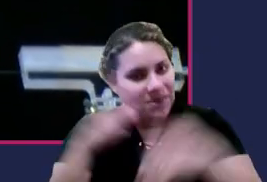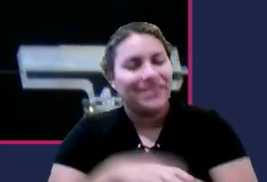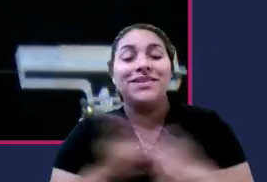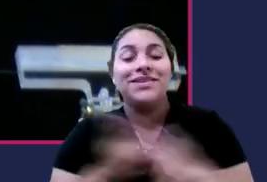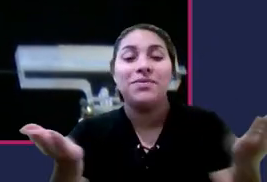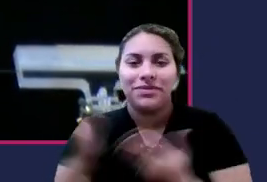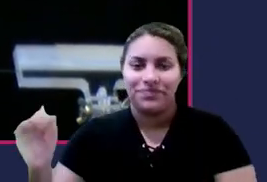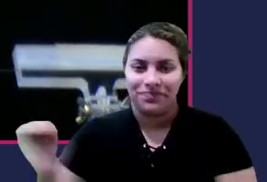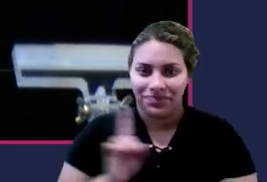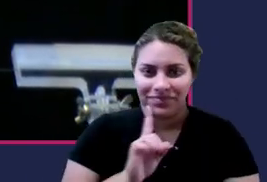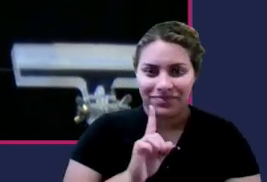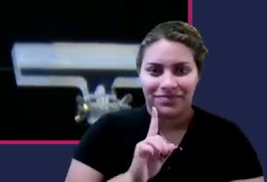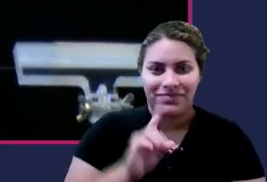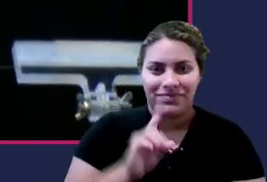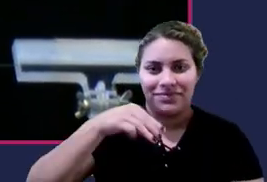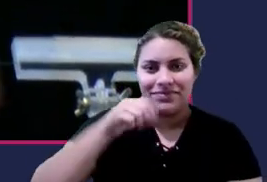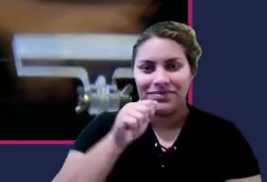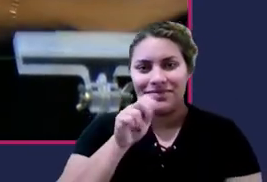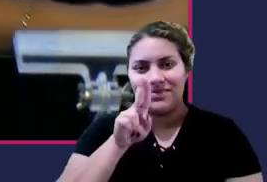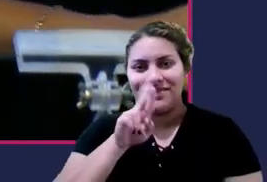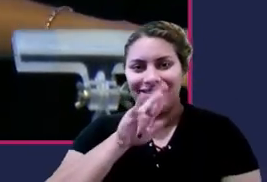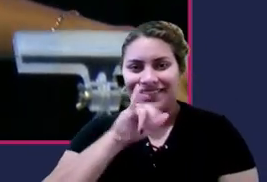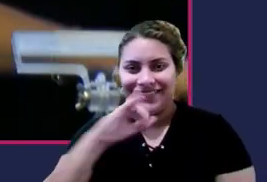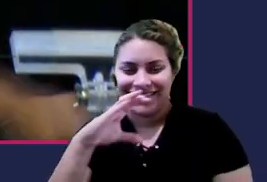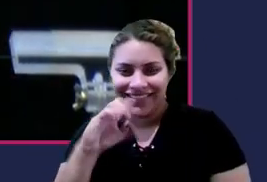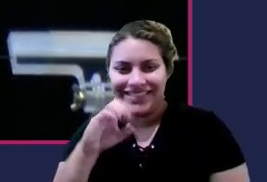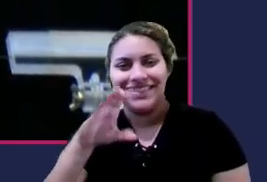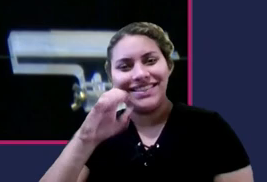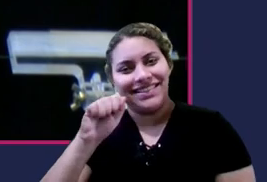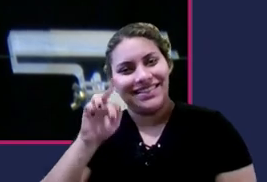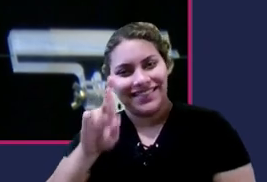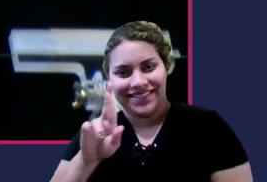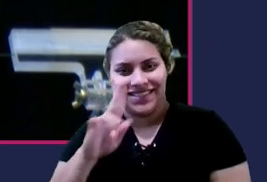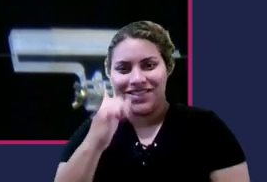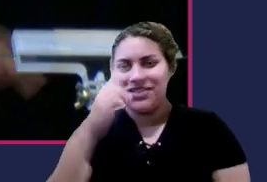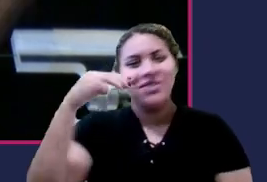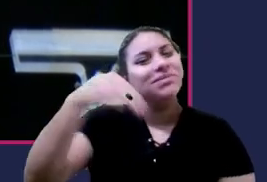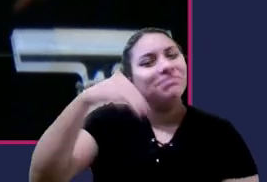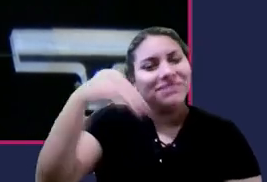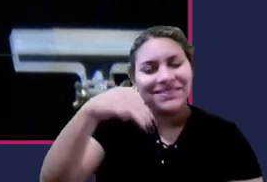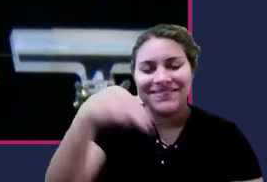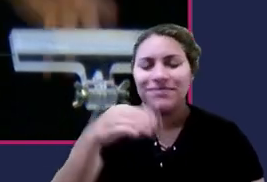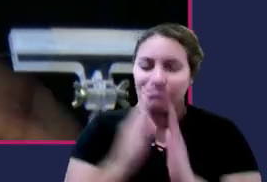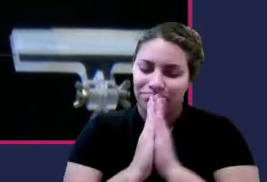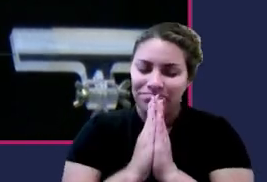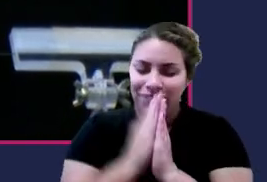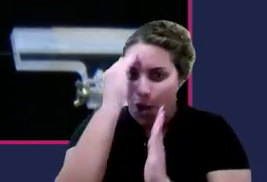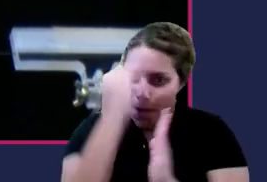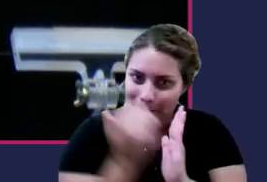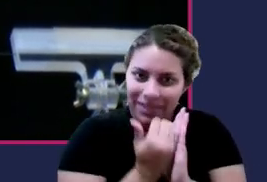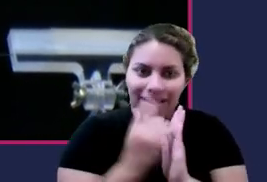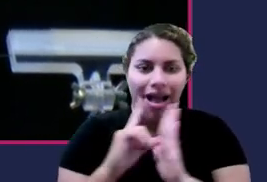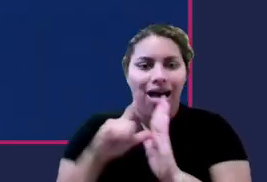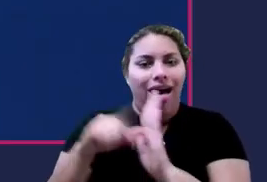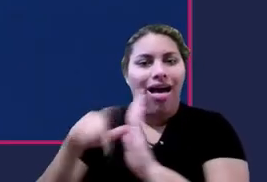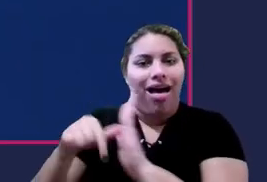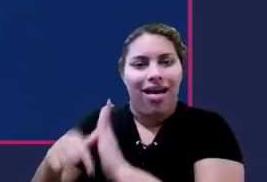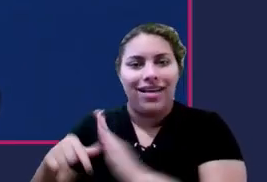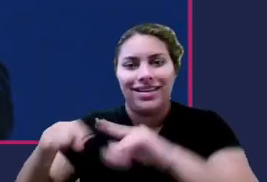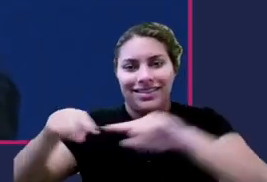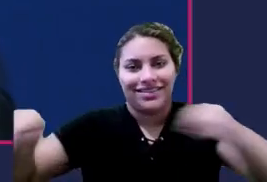para se atentar ao tempo de um Mr. minuto. Mr. Mauricio Serpa, you have the floor. Just be aware of the time. You have